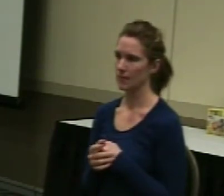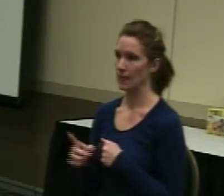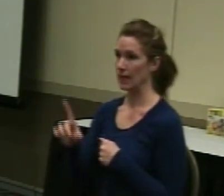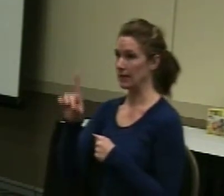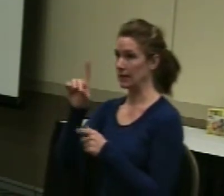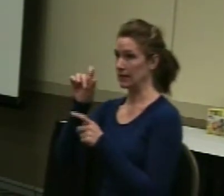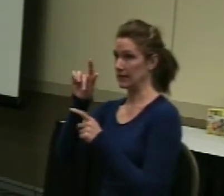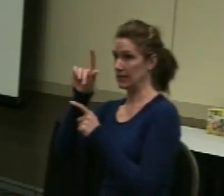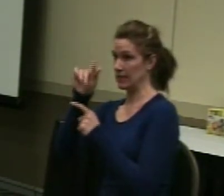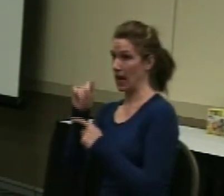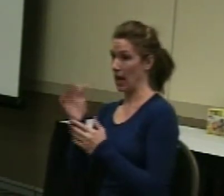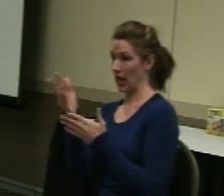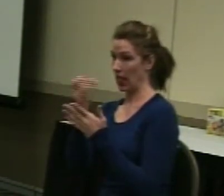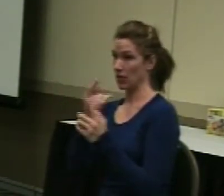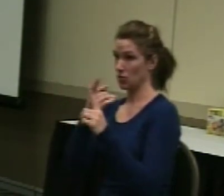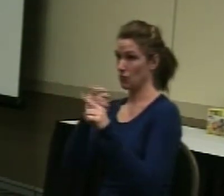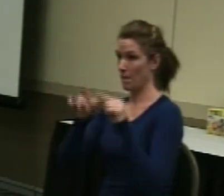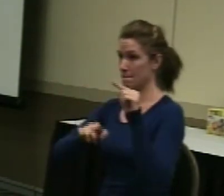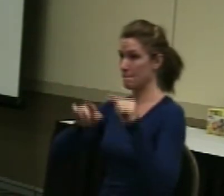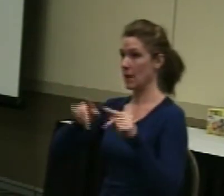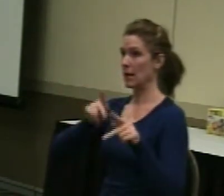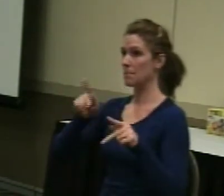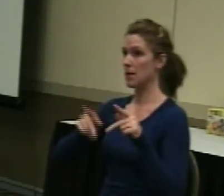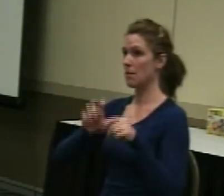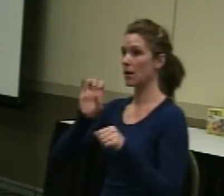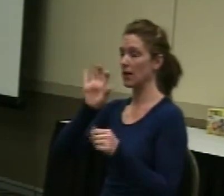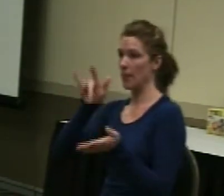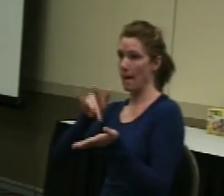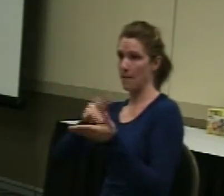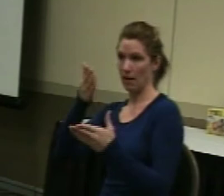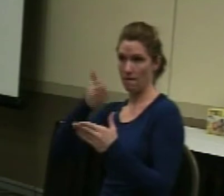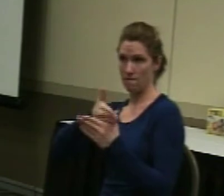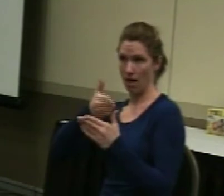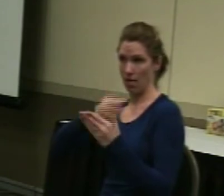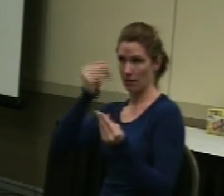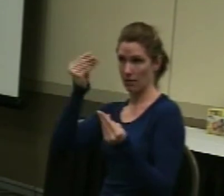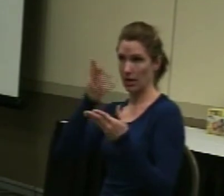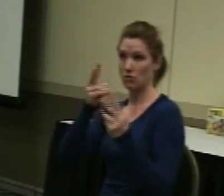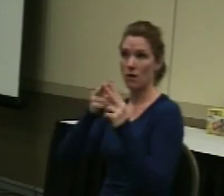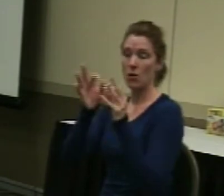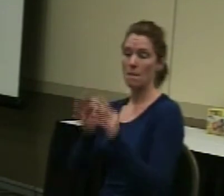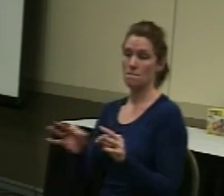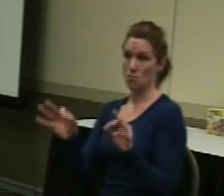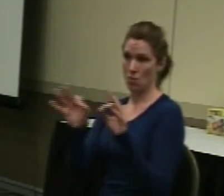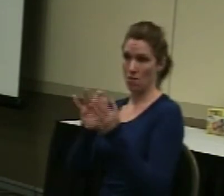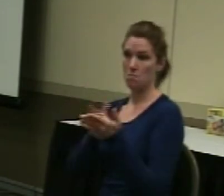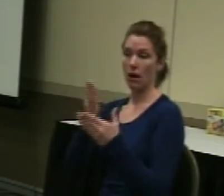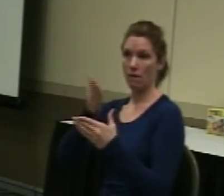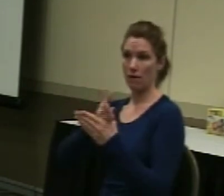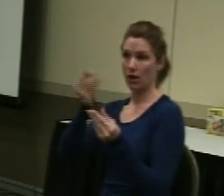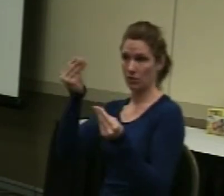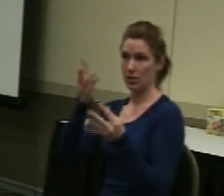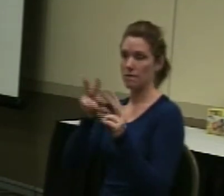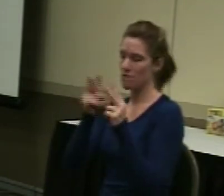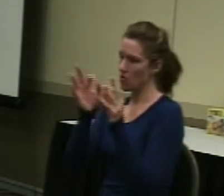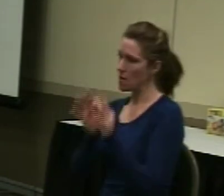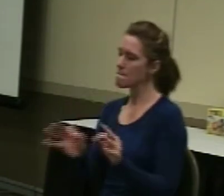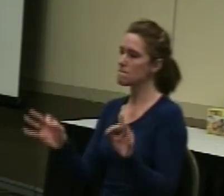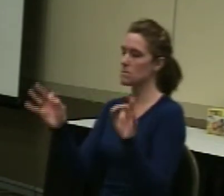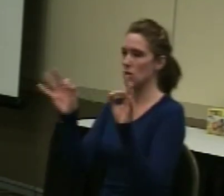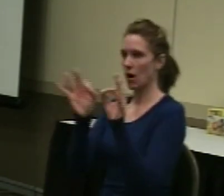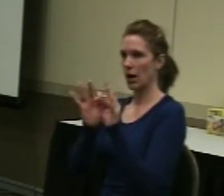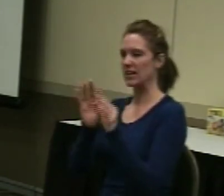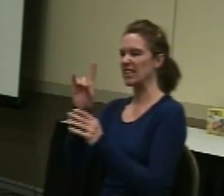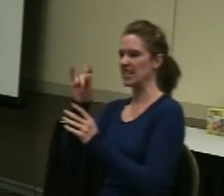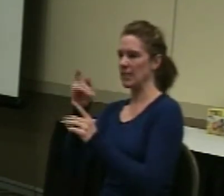Data from a variety of sources. Yes, that medical file information is so important. A variety of sources,